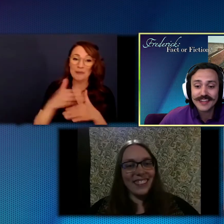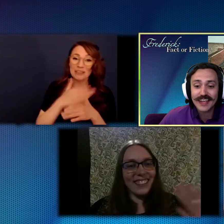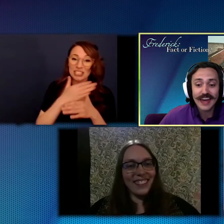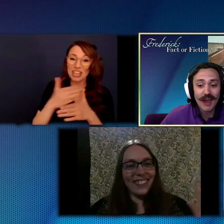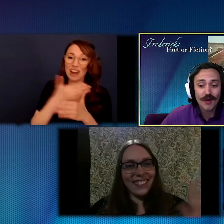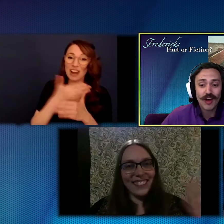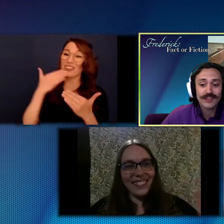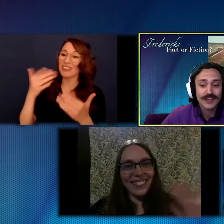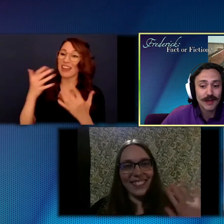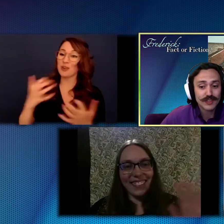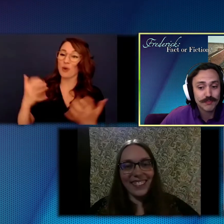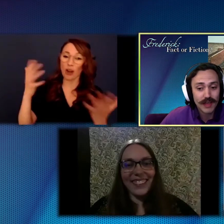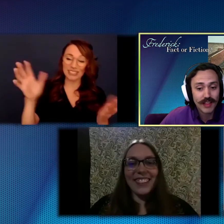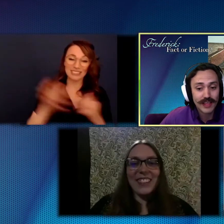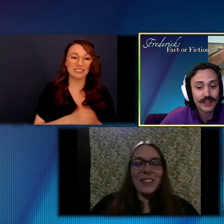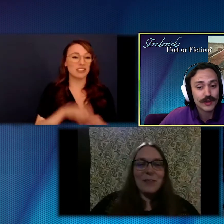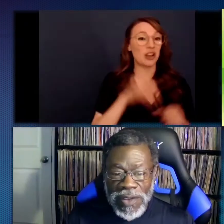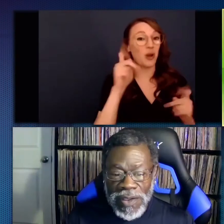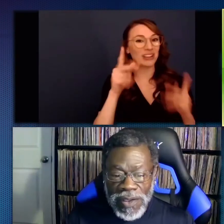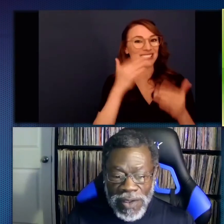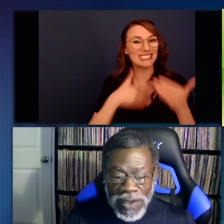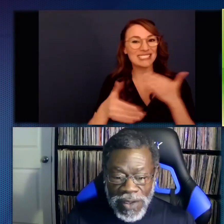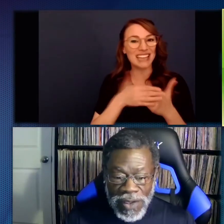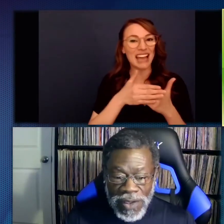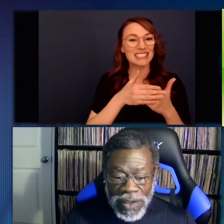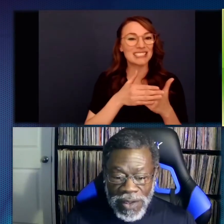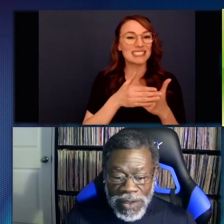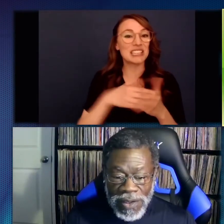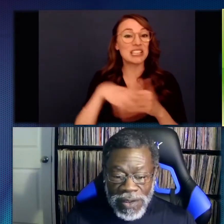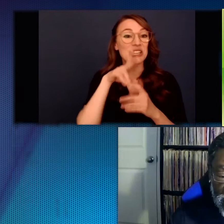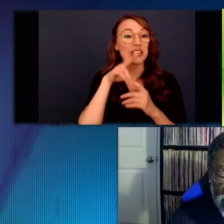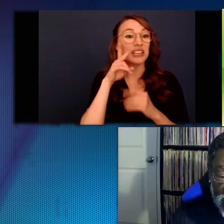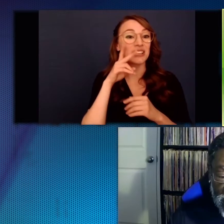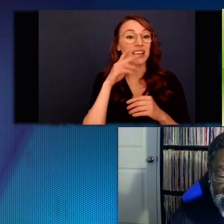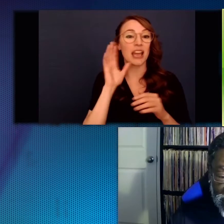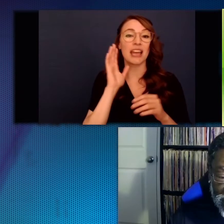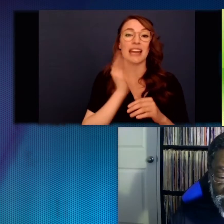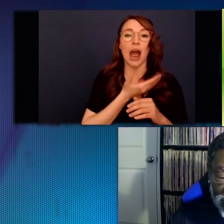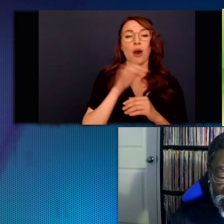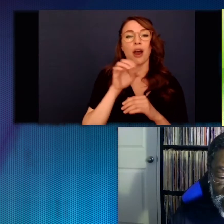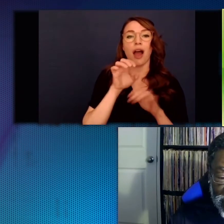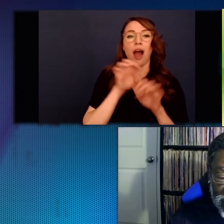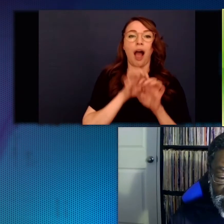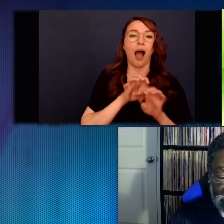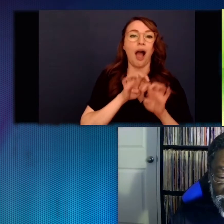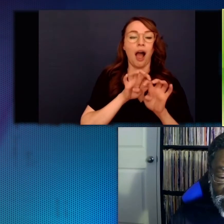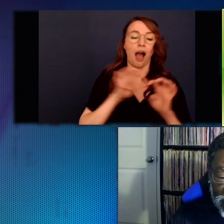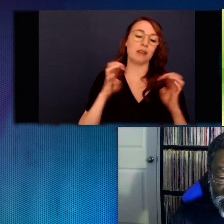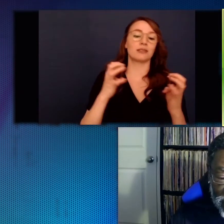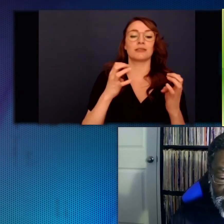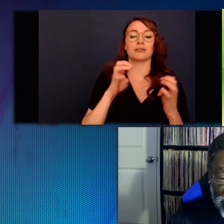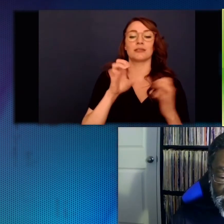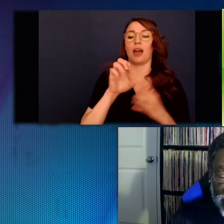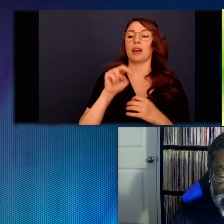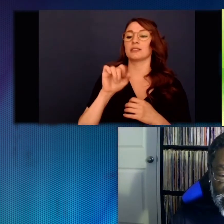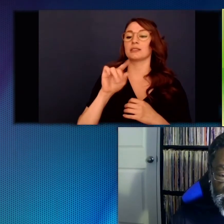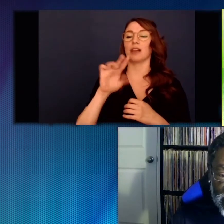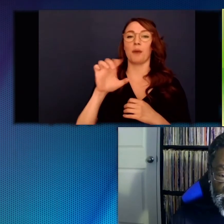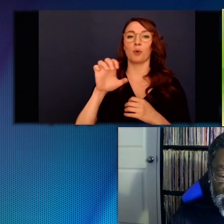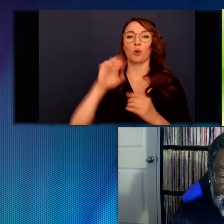Next, in our ensemble spotlight, you'll see Ray Hatch again on his journeys out and about Frederick.